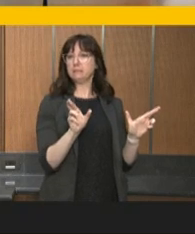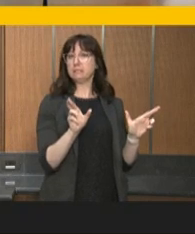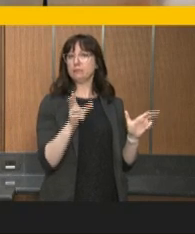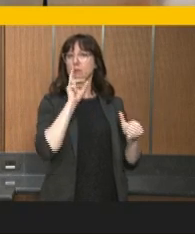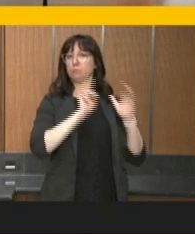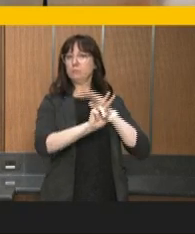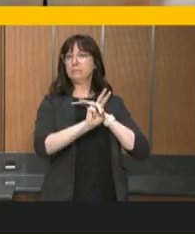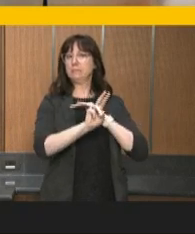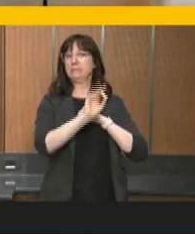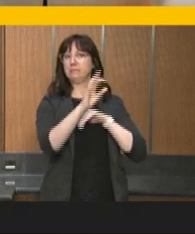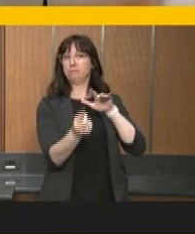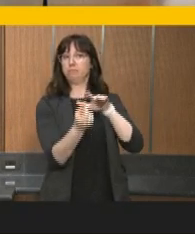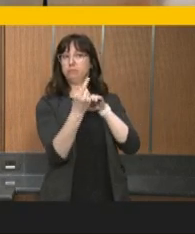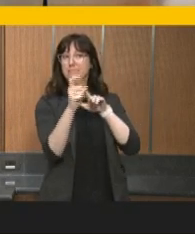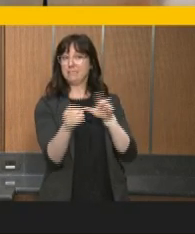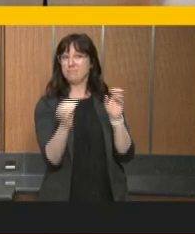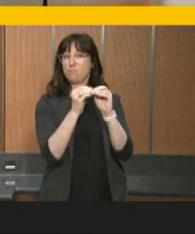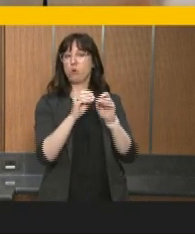need.